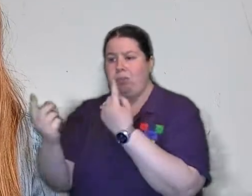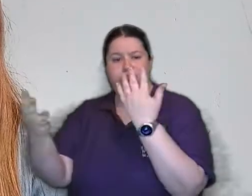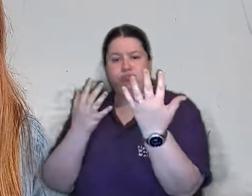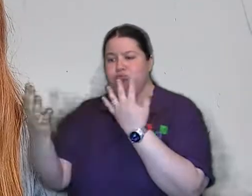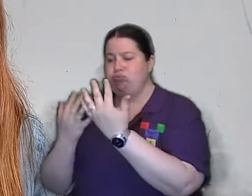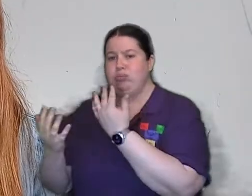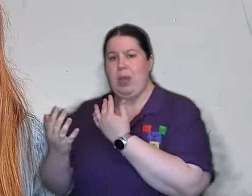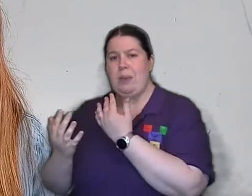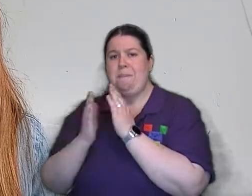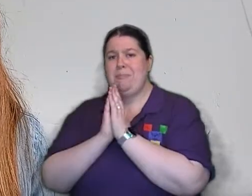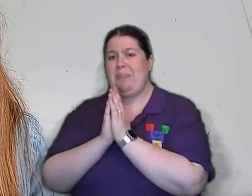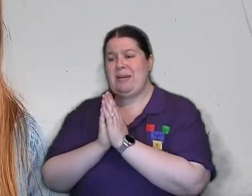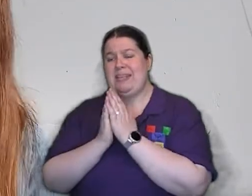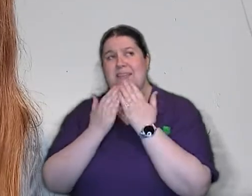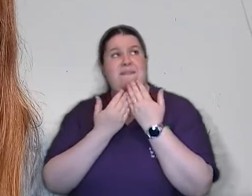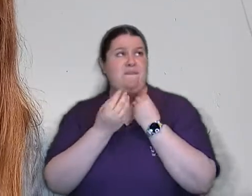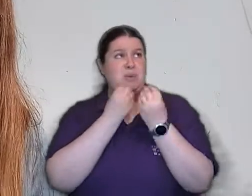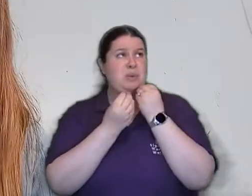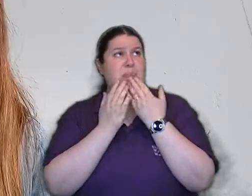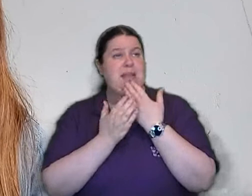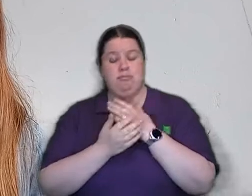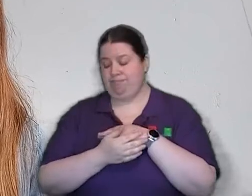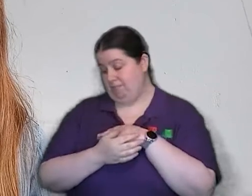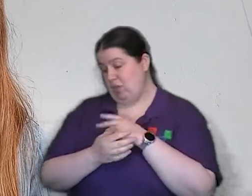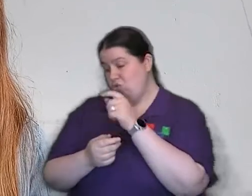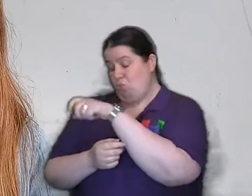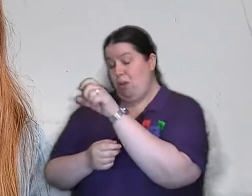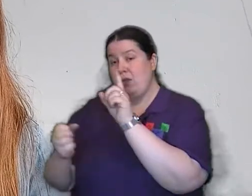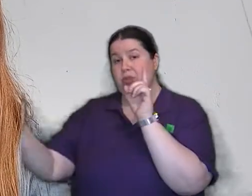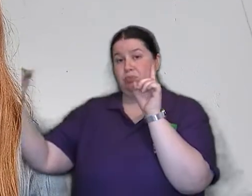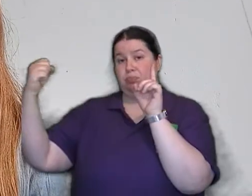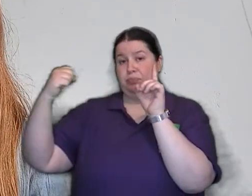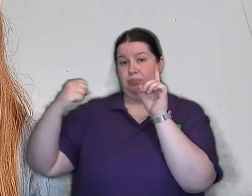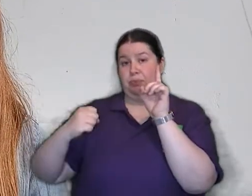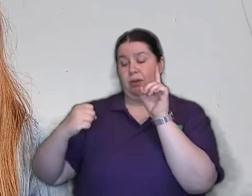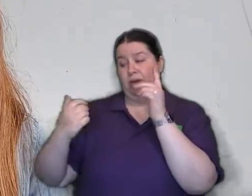him to beg for food, including his brothers, who bow down before him.